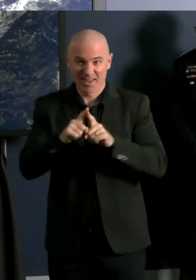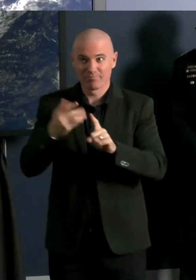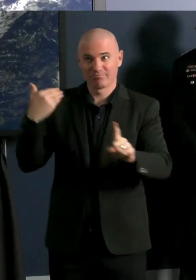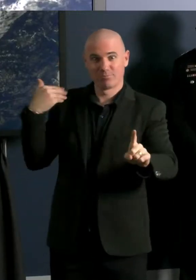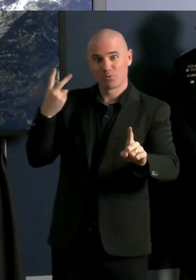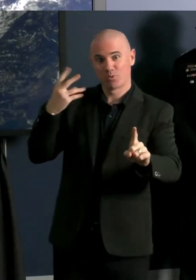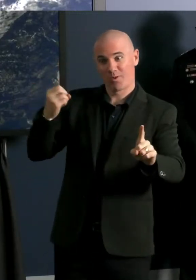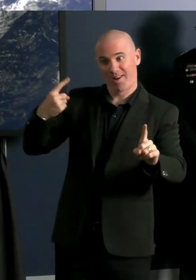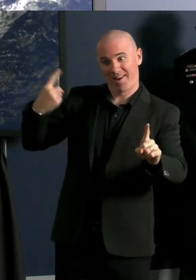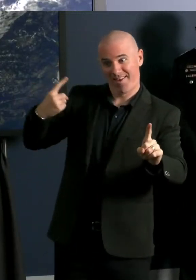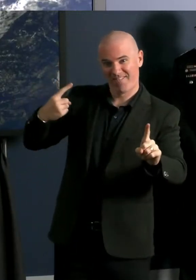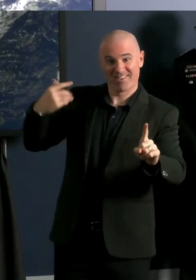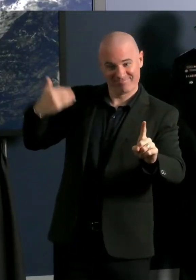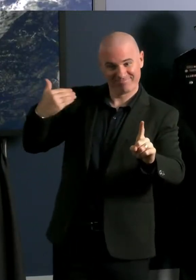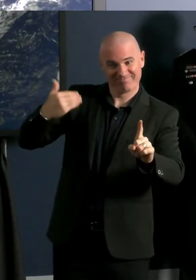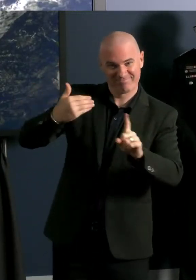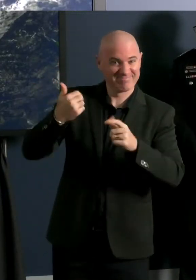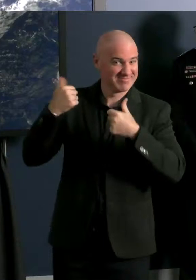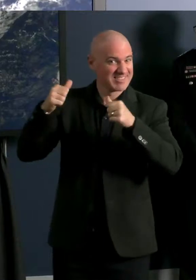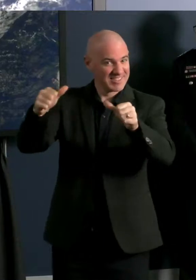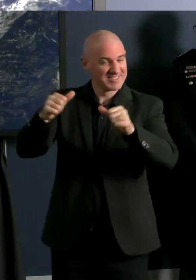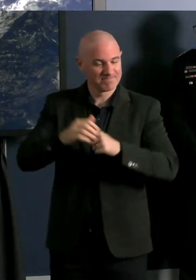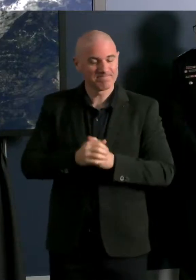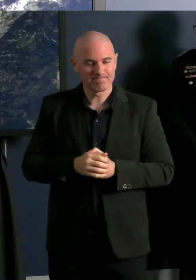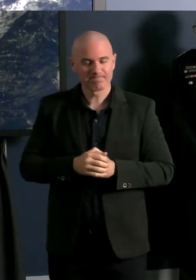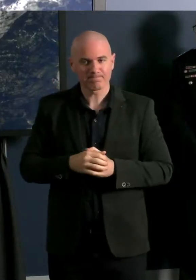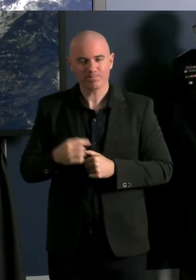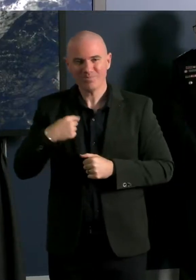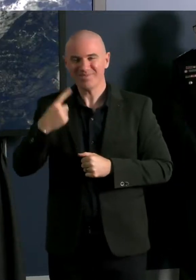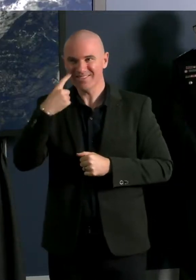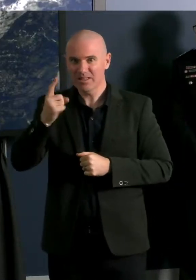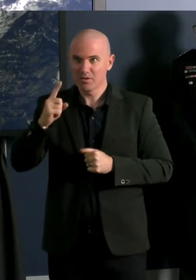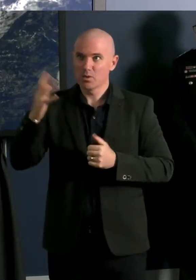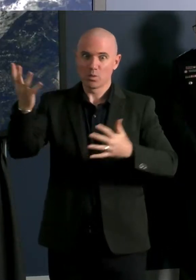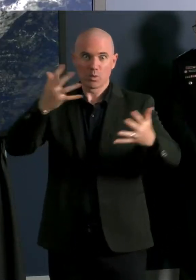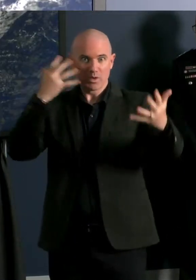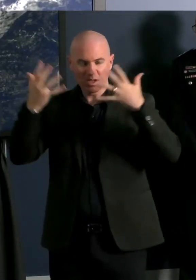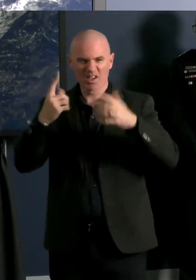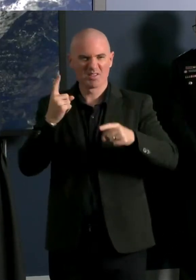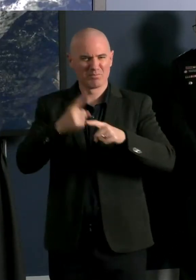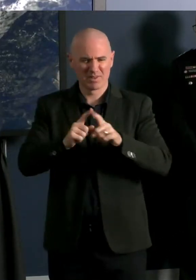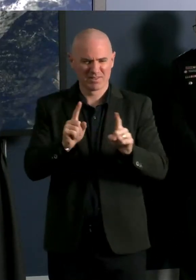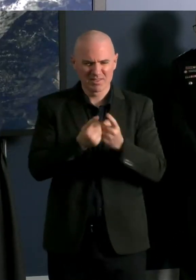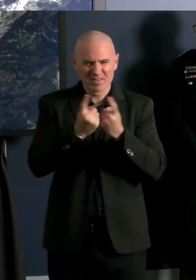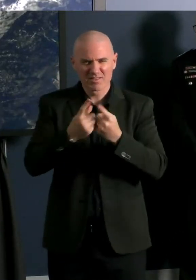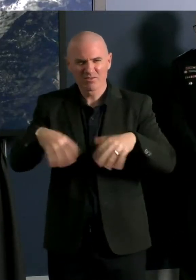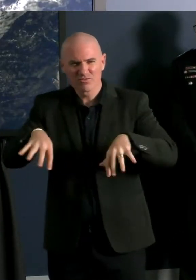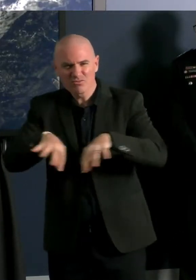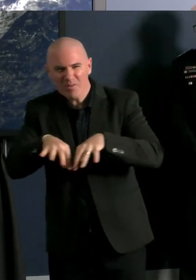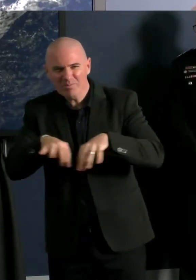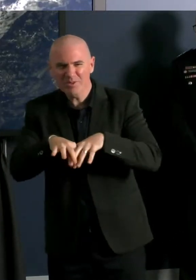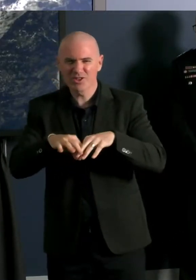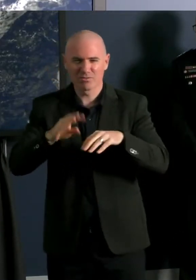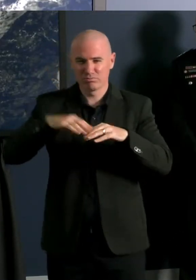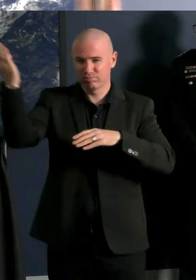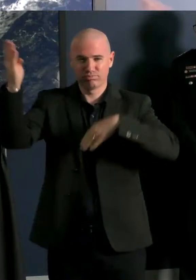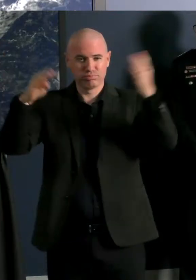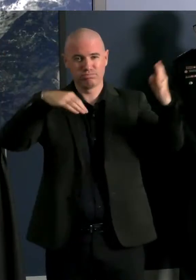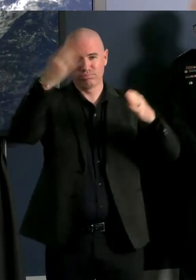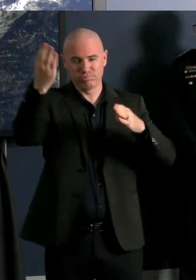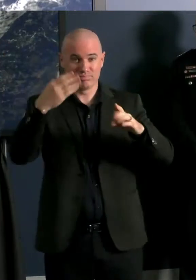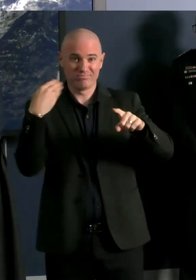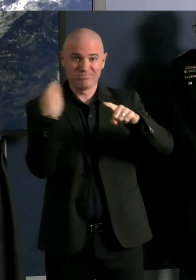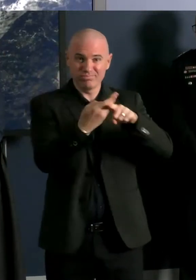power network, of course, due to the high winds and flying debris. We all know how that can impact on